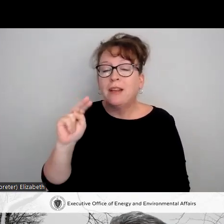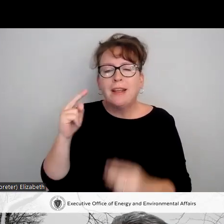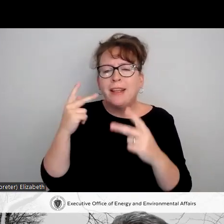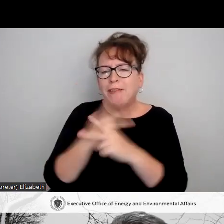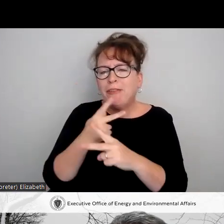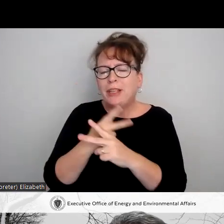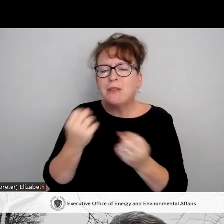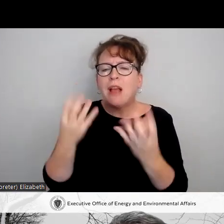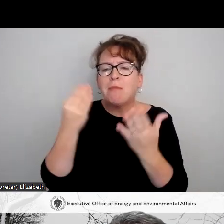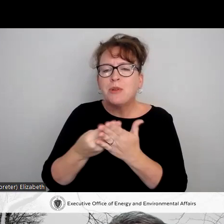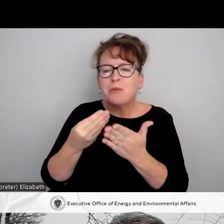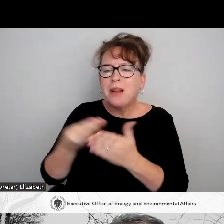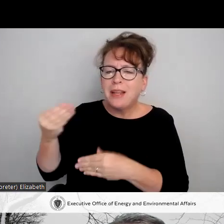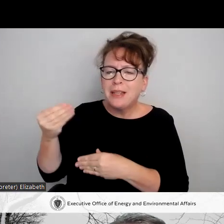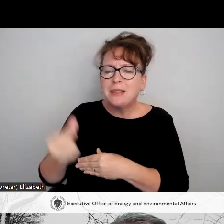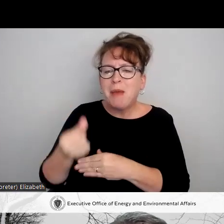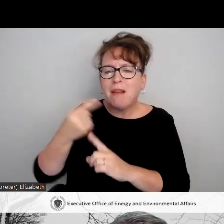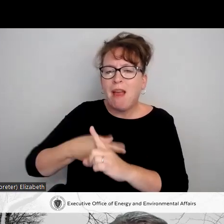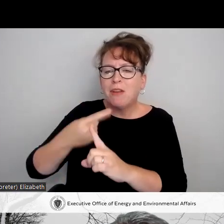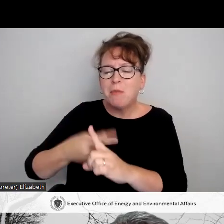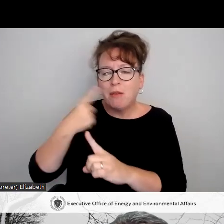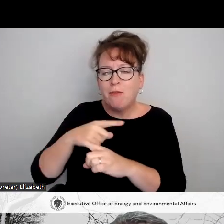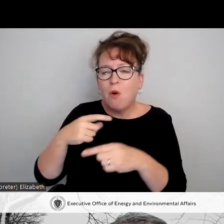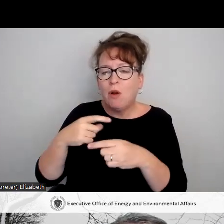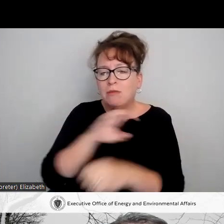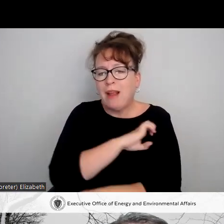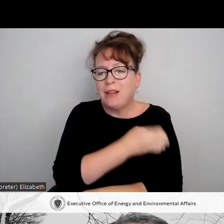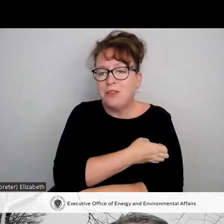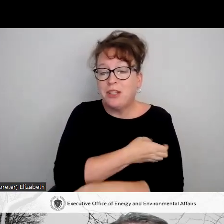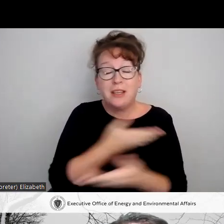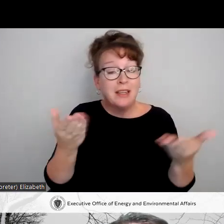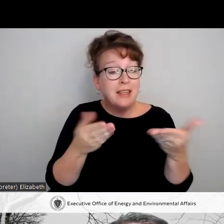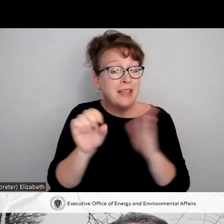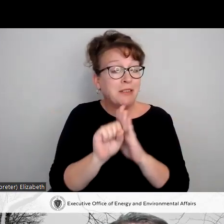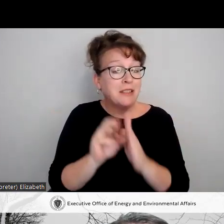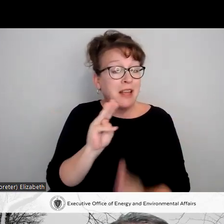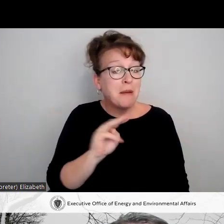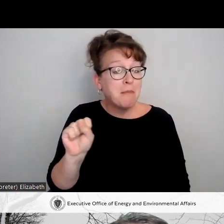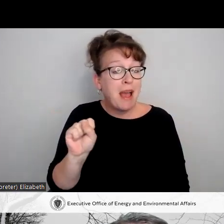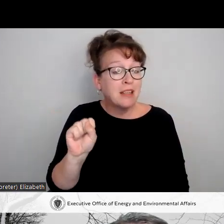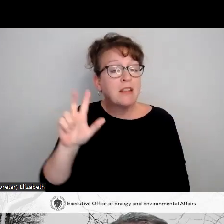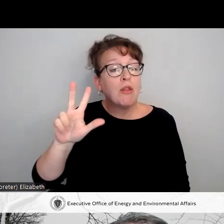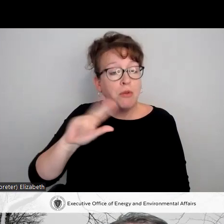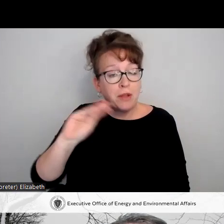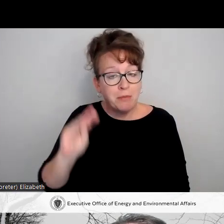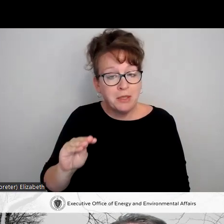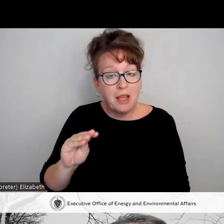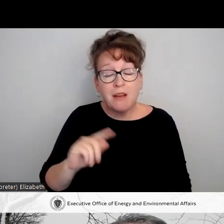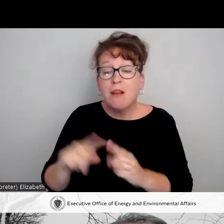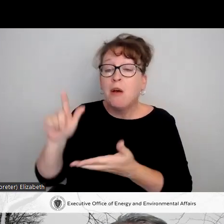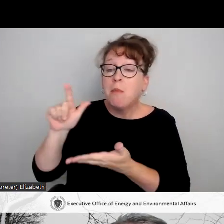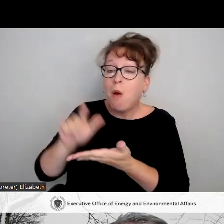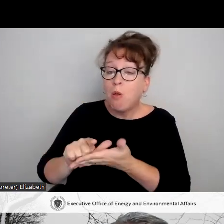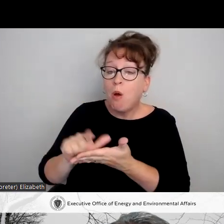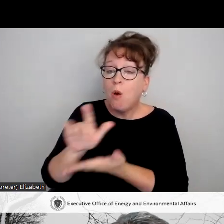average energy burden in Massachusetts is 3%. However, low and moderate income populations have an